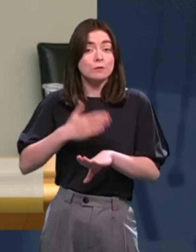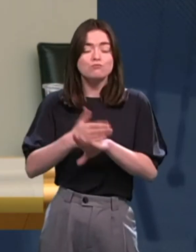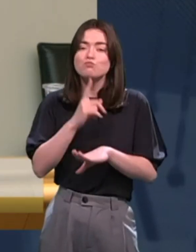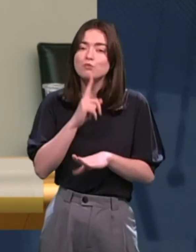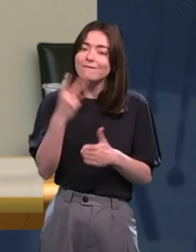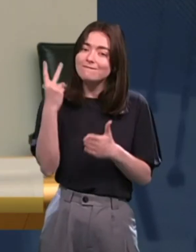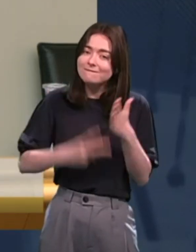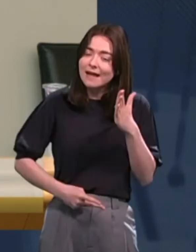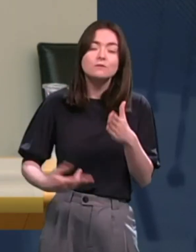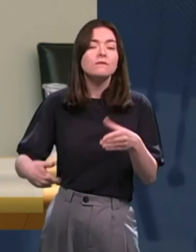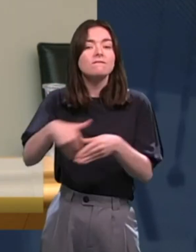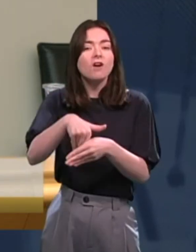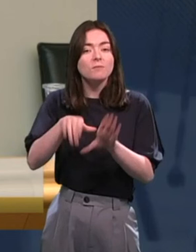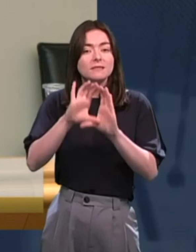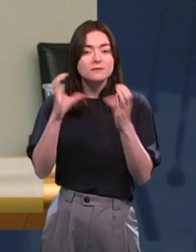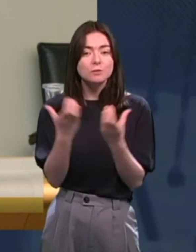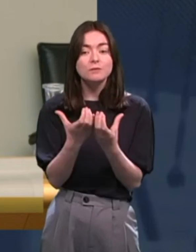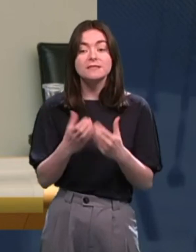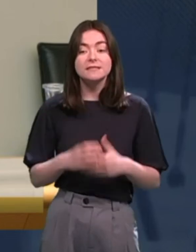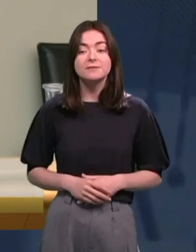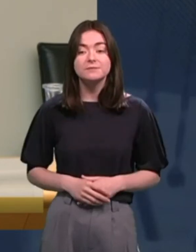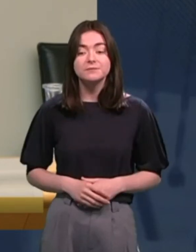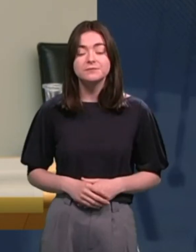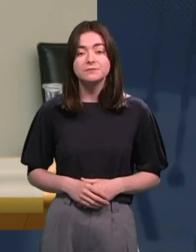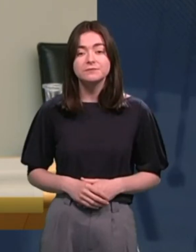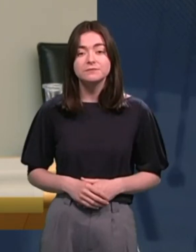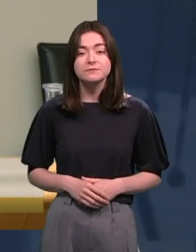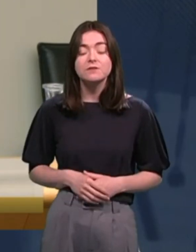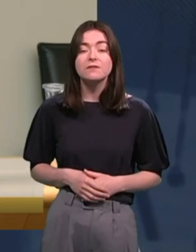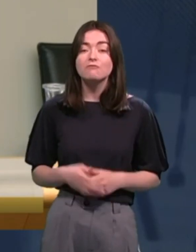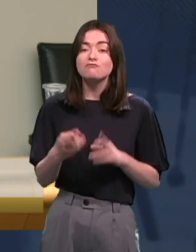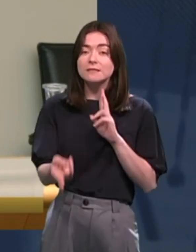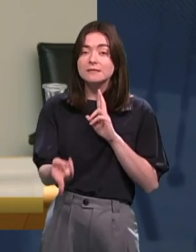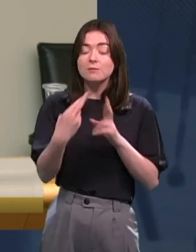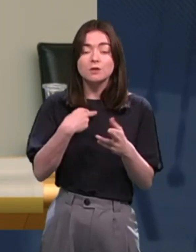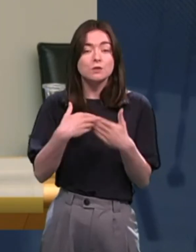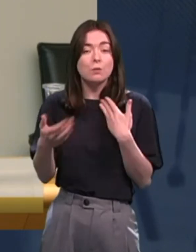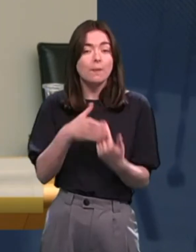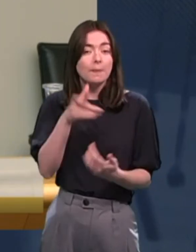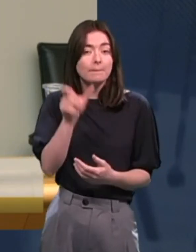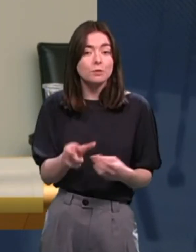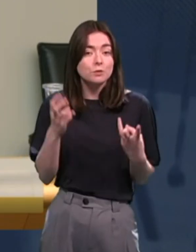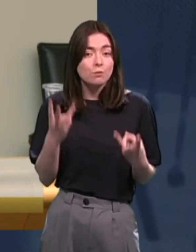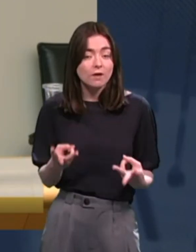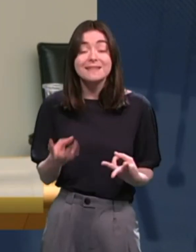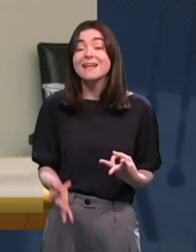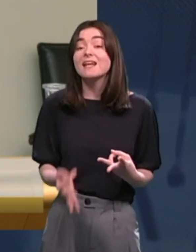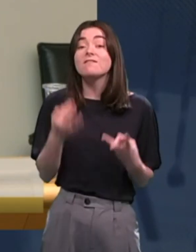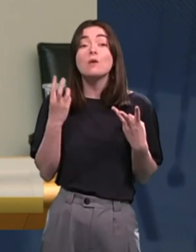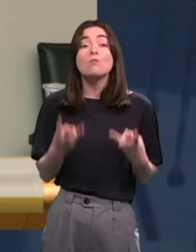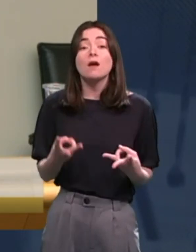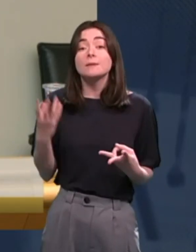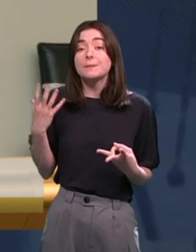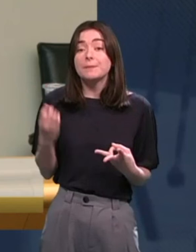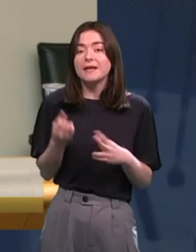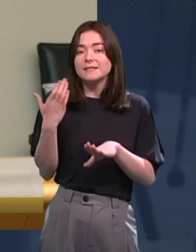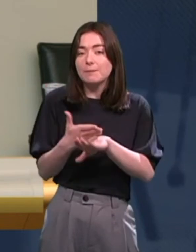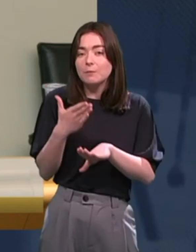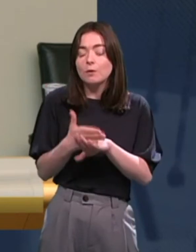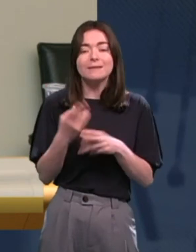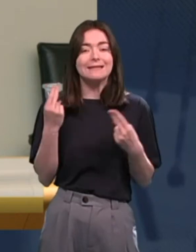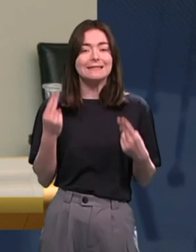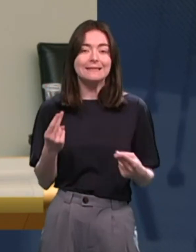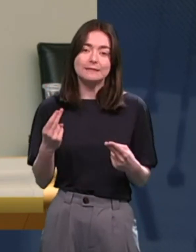valued roles in their community. So again, that responds to what the person wants. If the person wants paid employment, then they should be supported